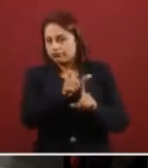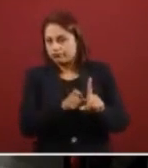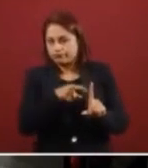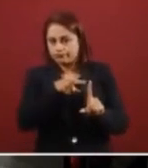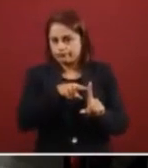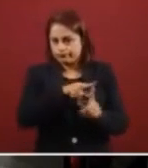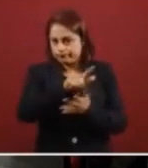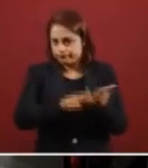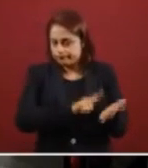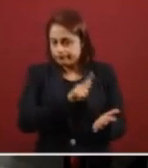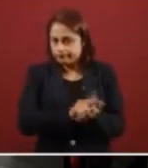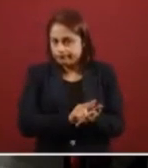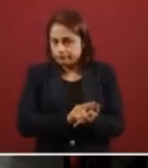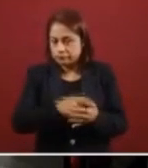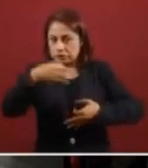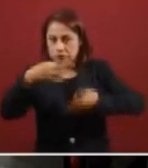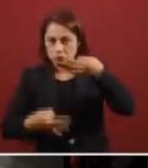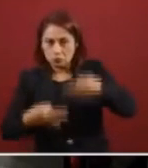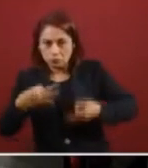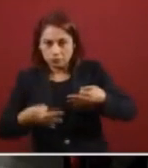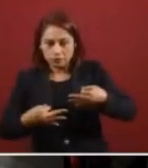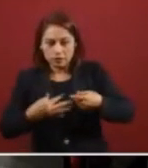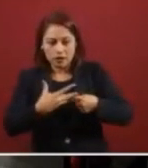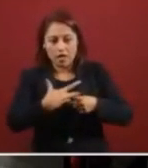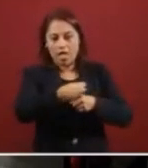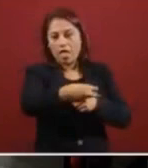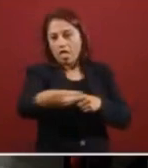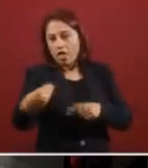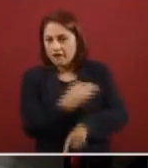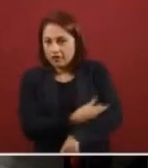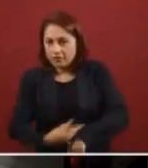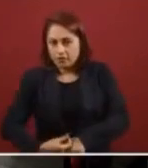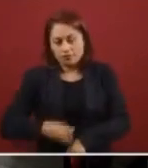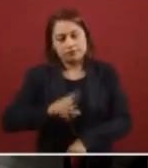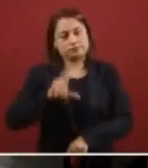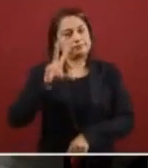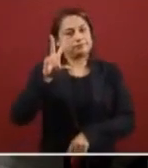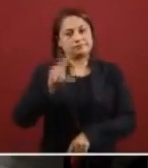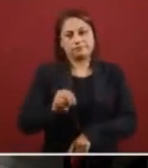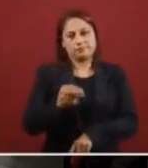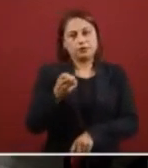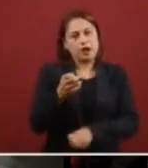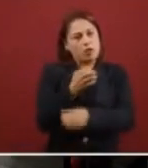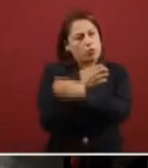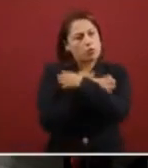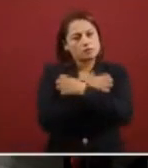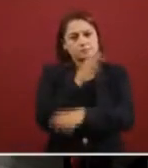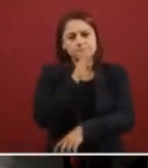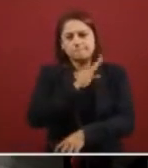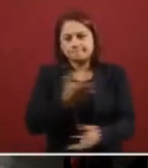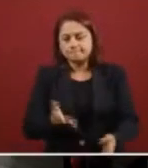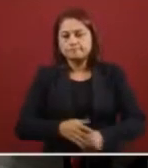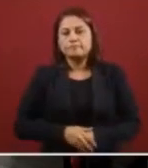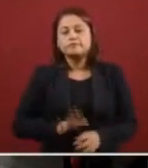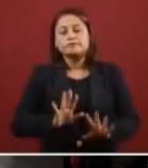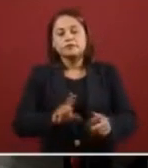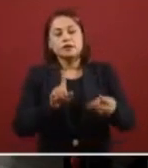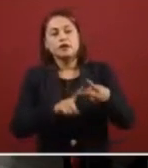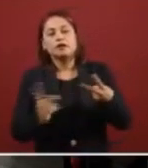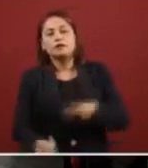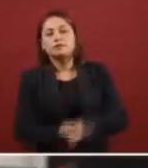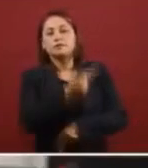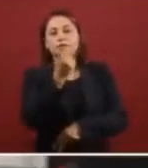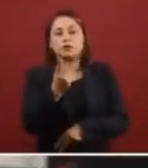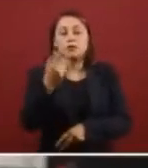asunto de moral pública, but that's a matter of public morale pregunta, or morals. Recibió